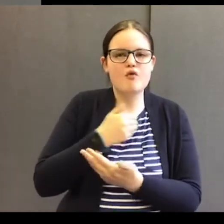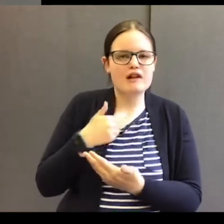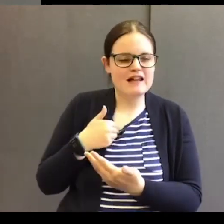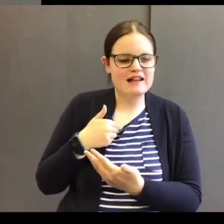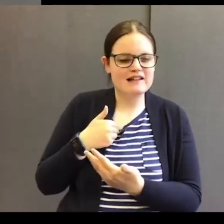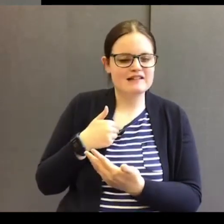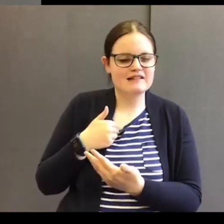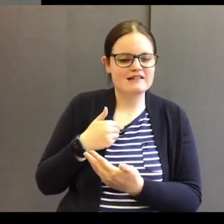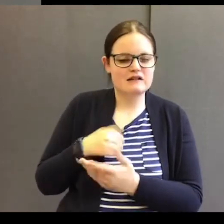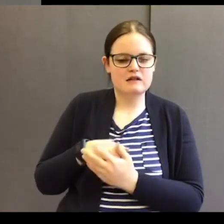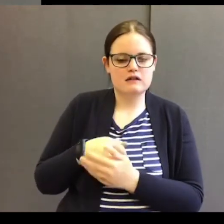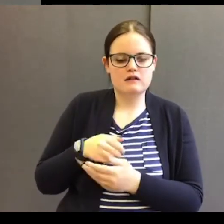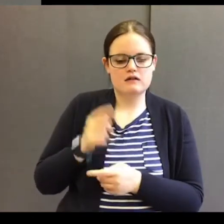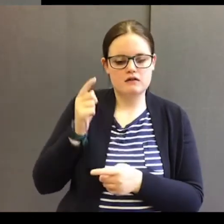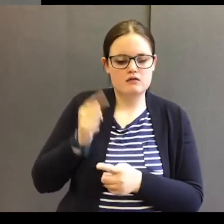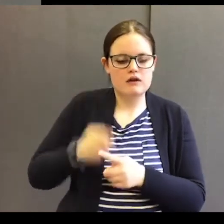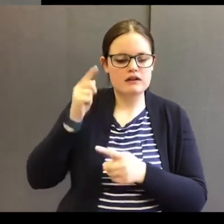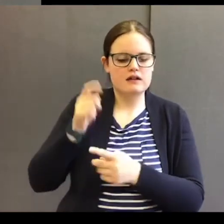Early in the morning.